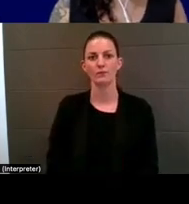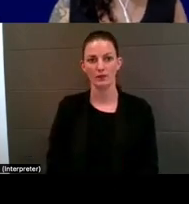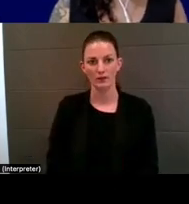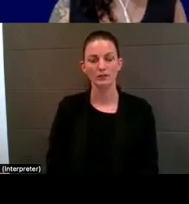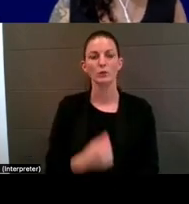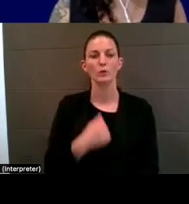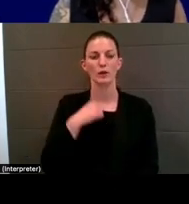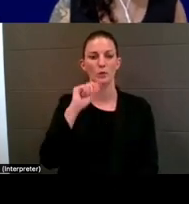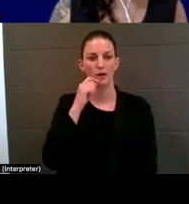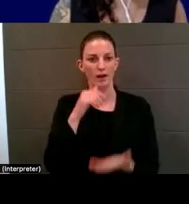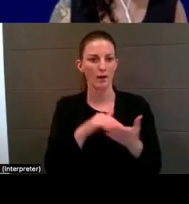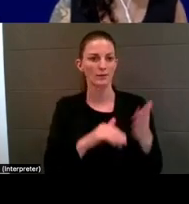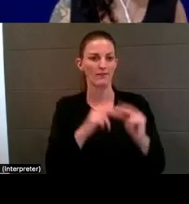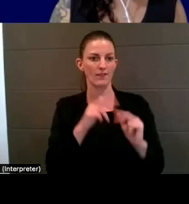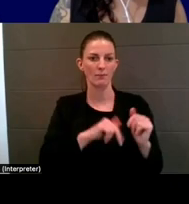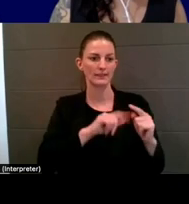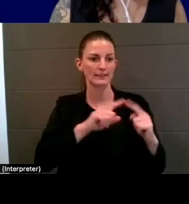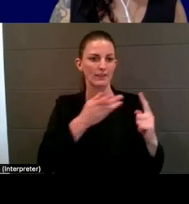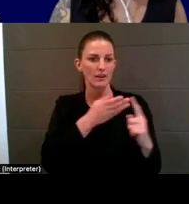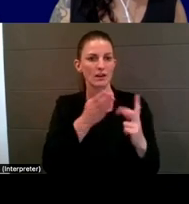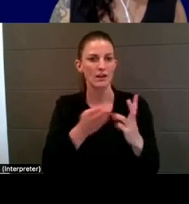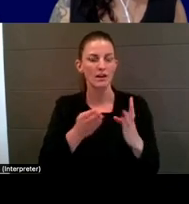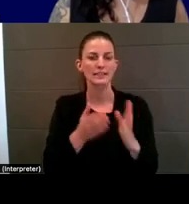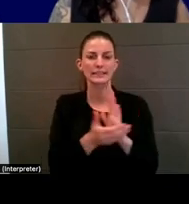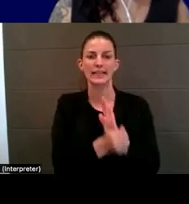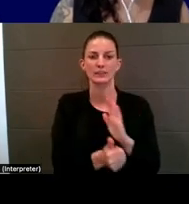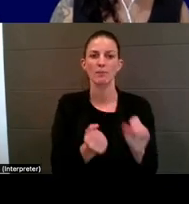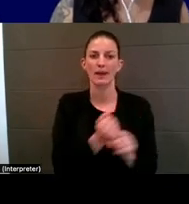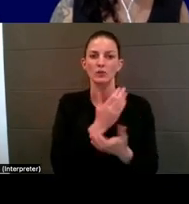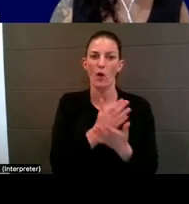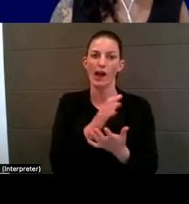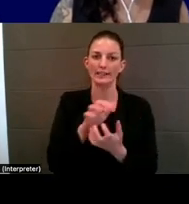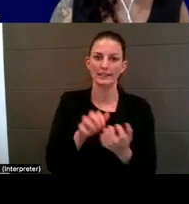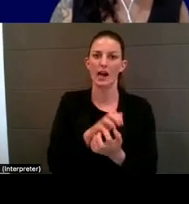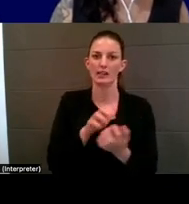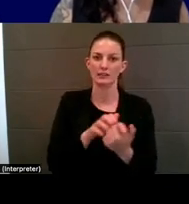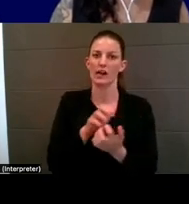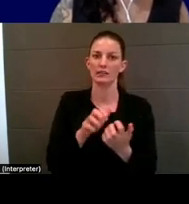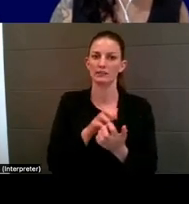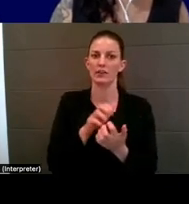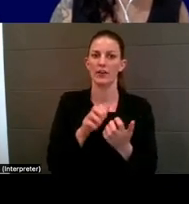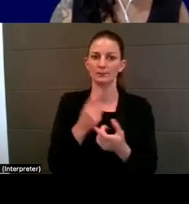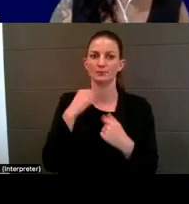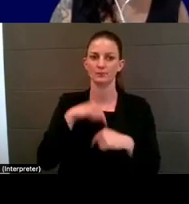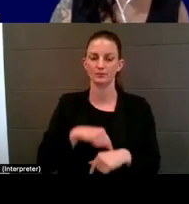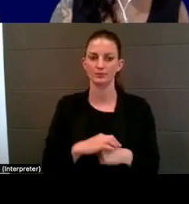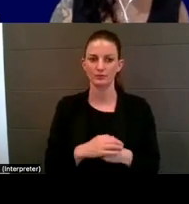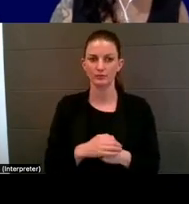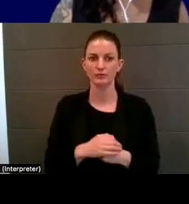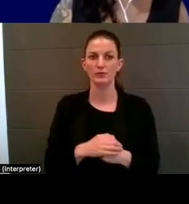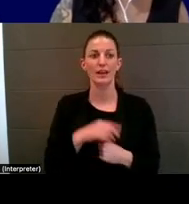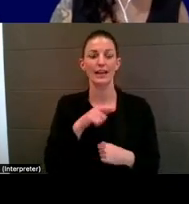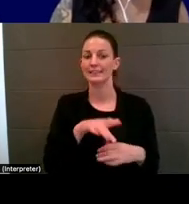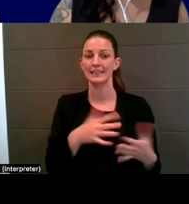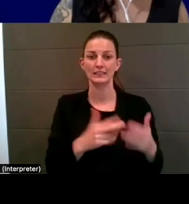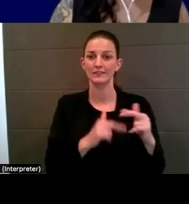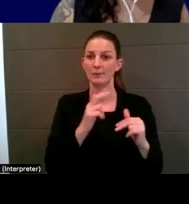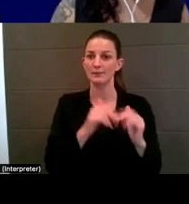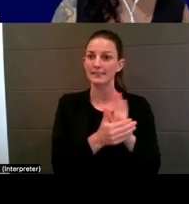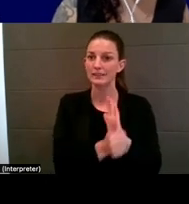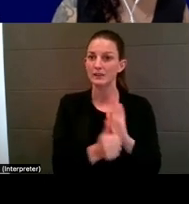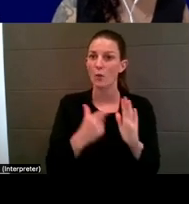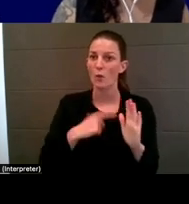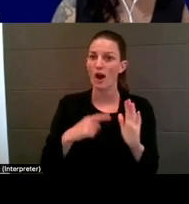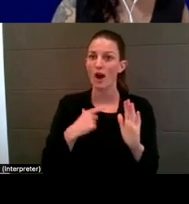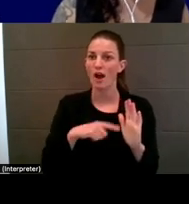range of oral skills to manage chewable foods. John's an example of someone who hasn't developed the skills because he's never been able to